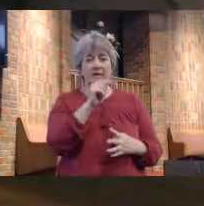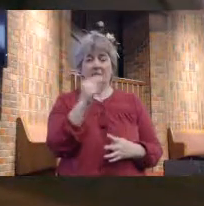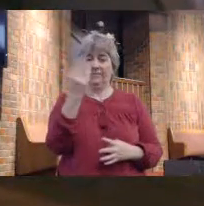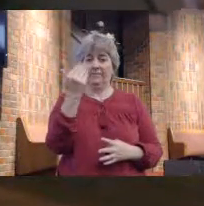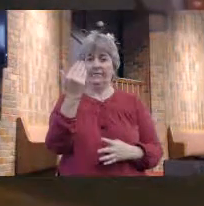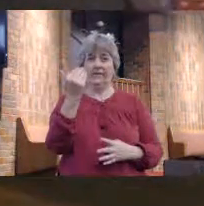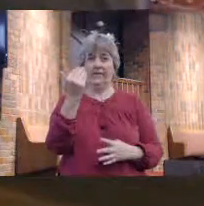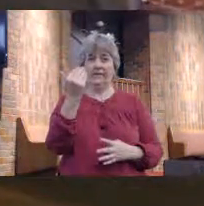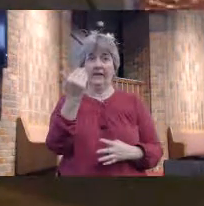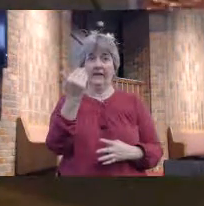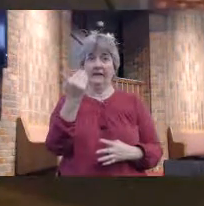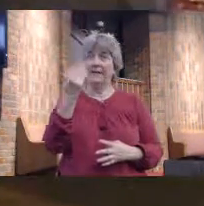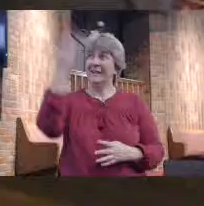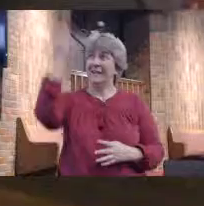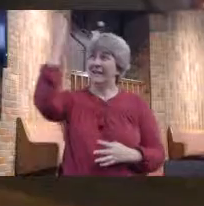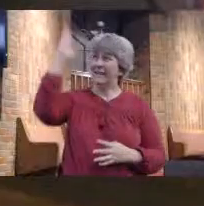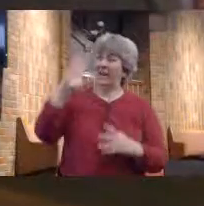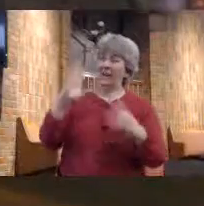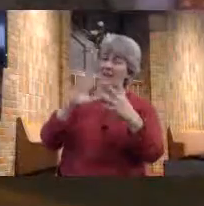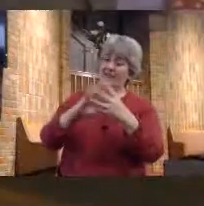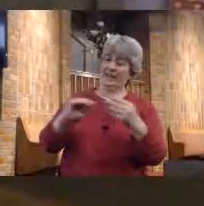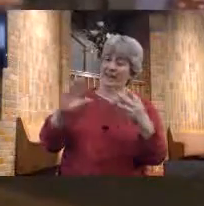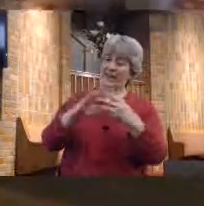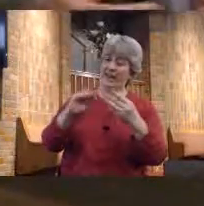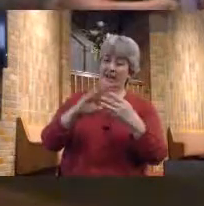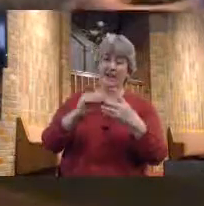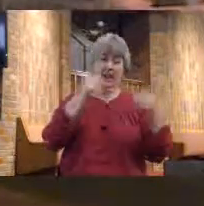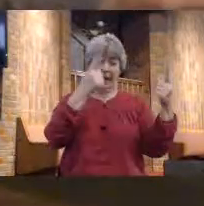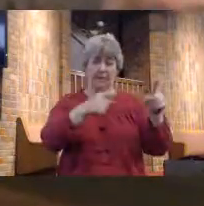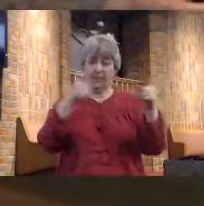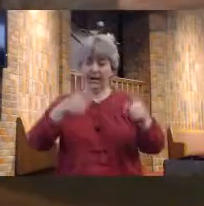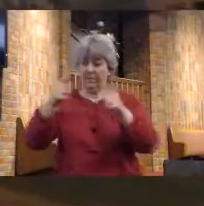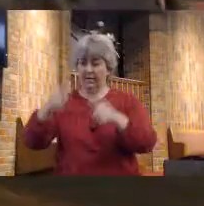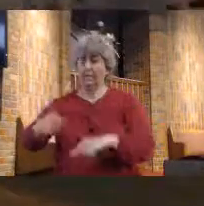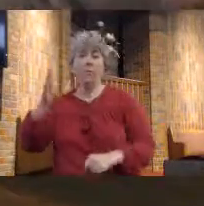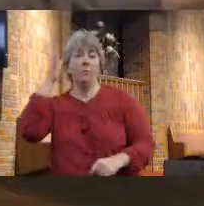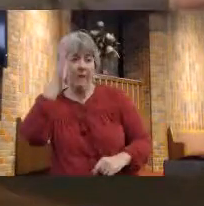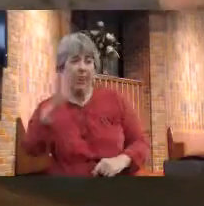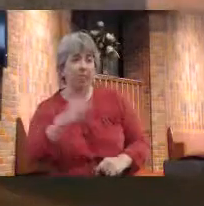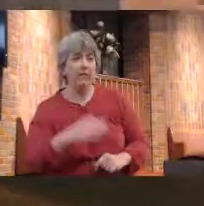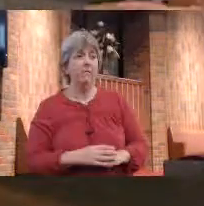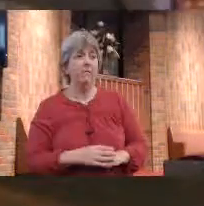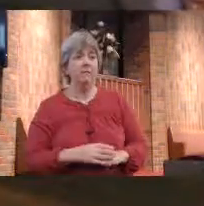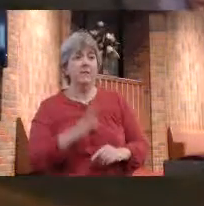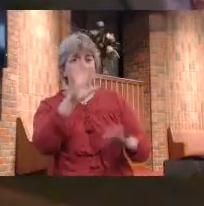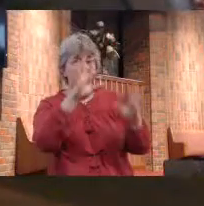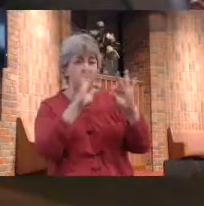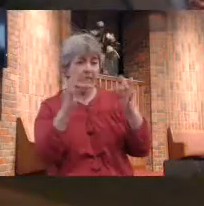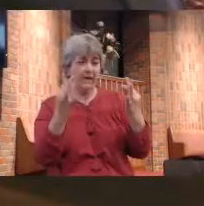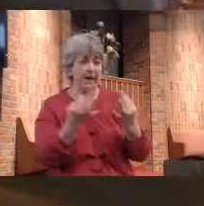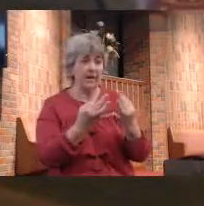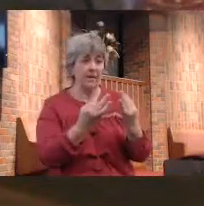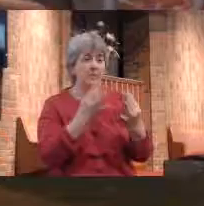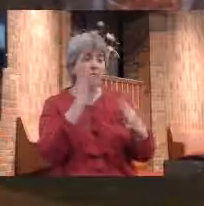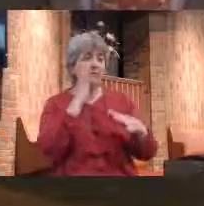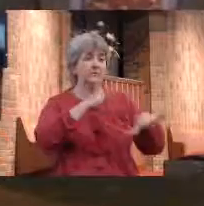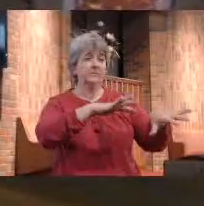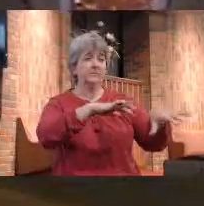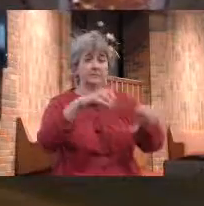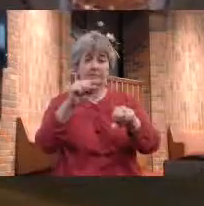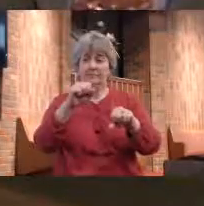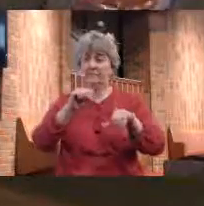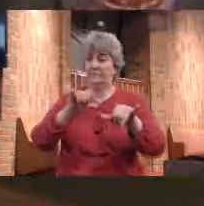didn't read it, but God tells Abraham, here's what's going to happen. Your nation, your family is going to be taken down into another nation. And they'll